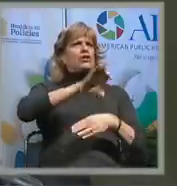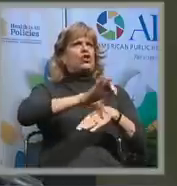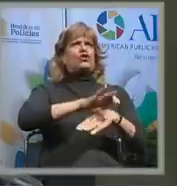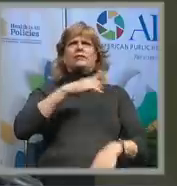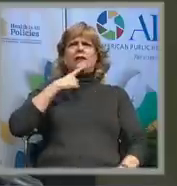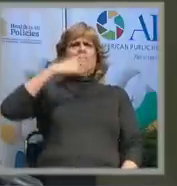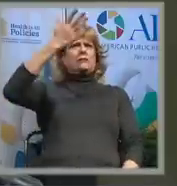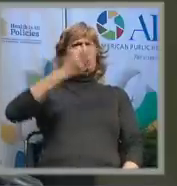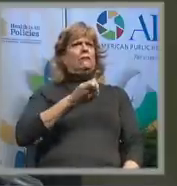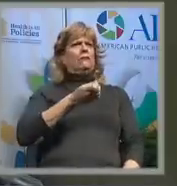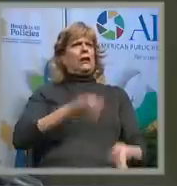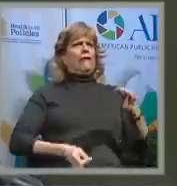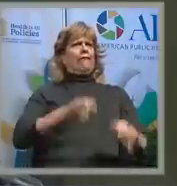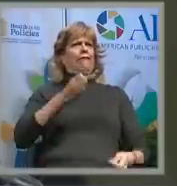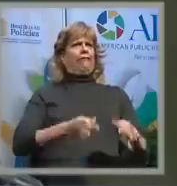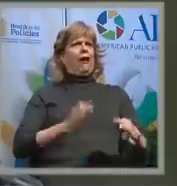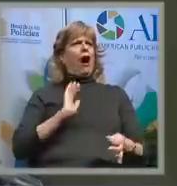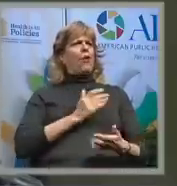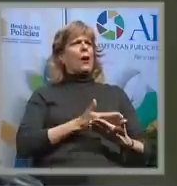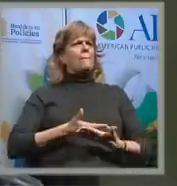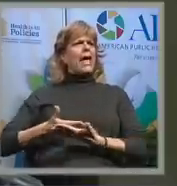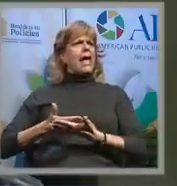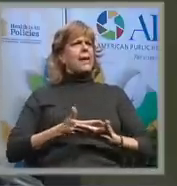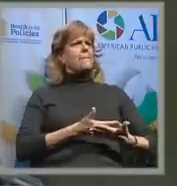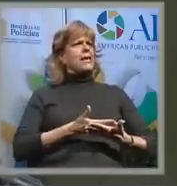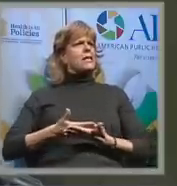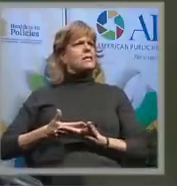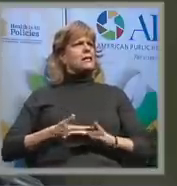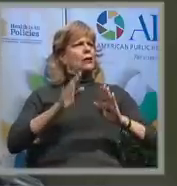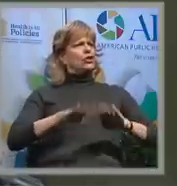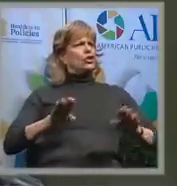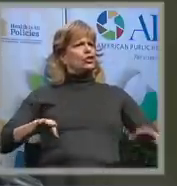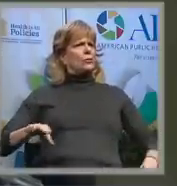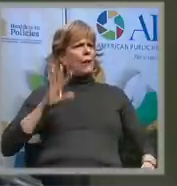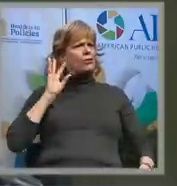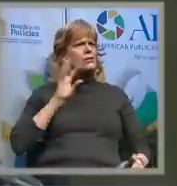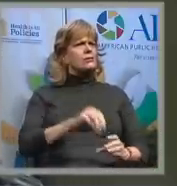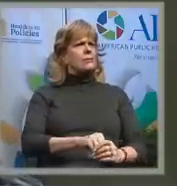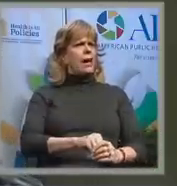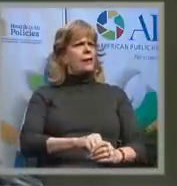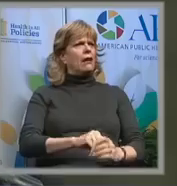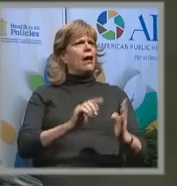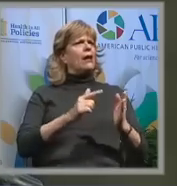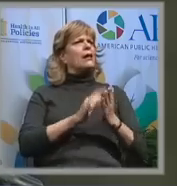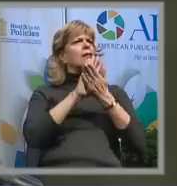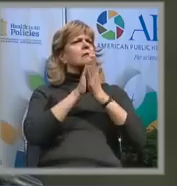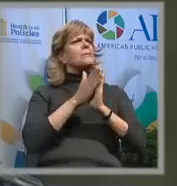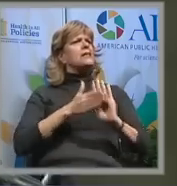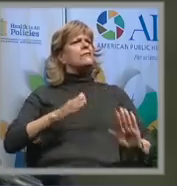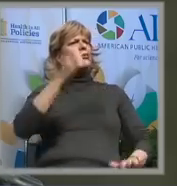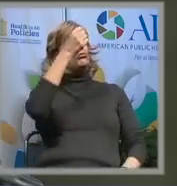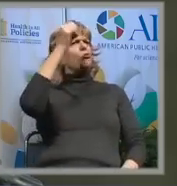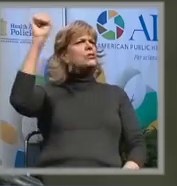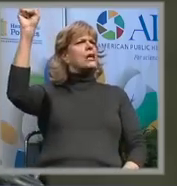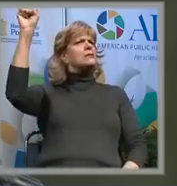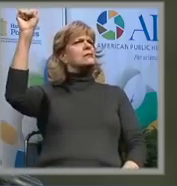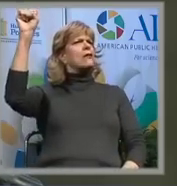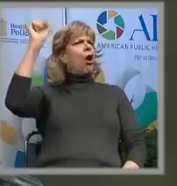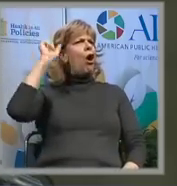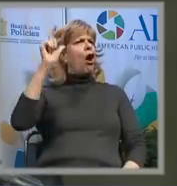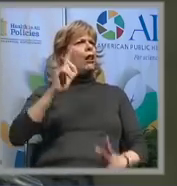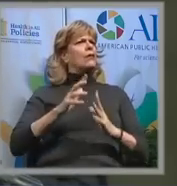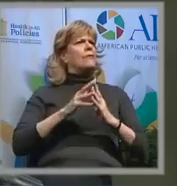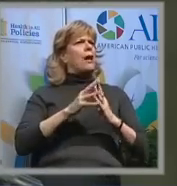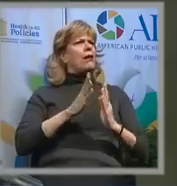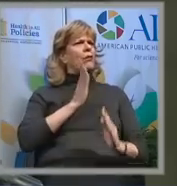if our babies participate, if our children participate in this peaceful protest, all of